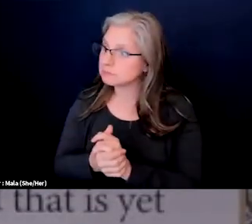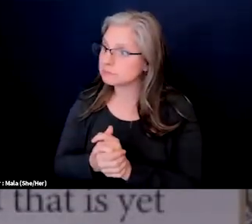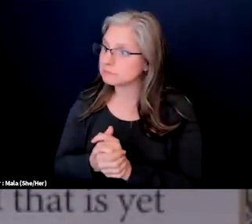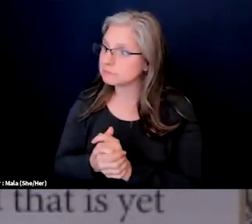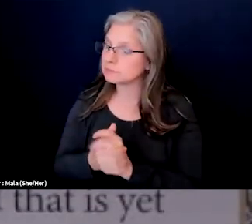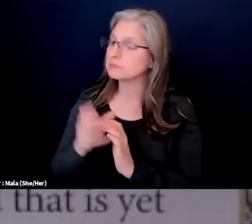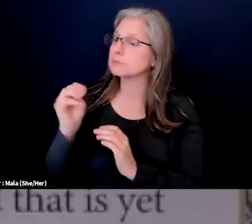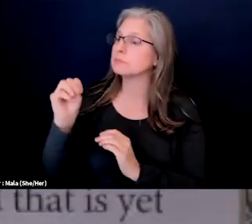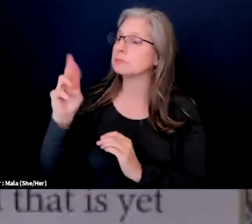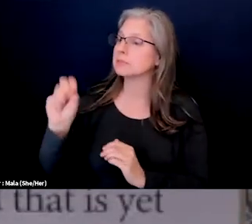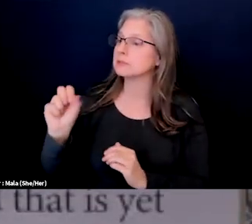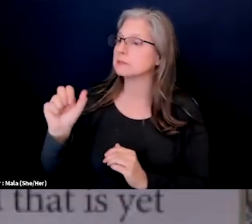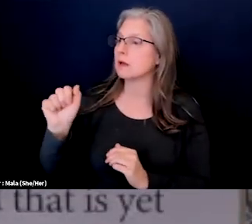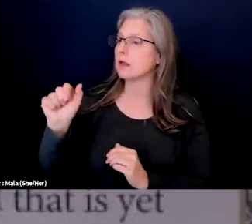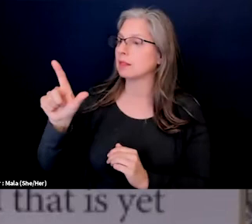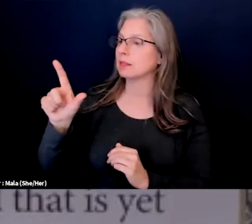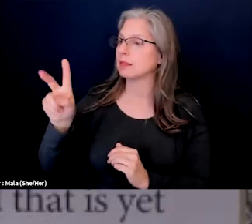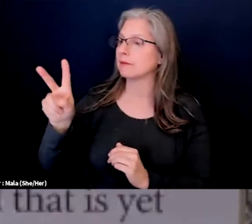Ms. Alvarez.